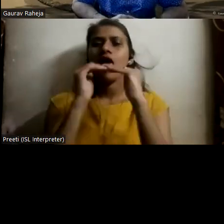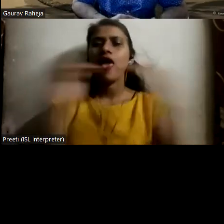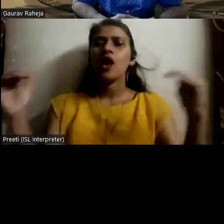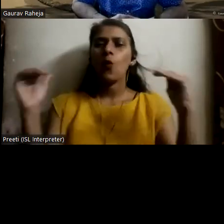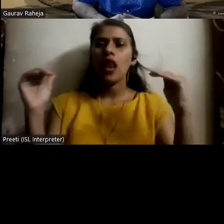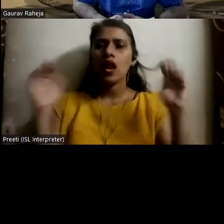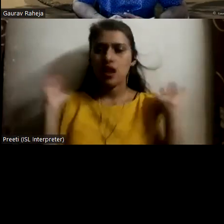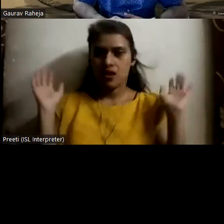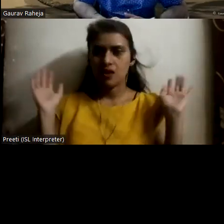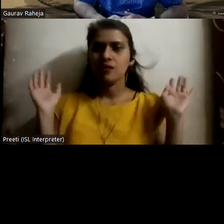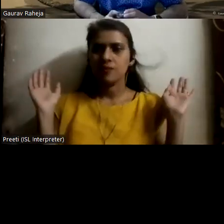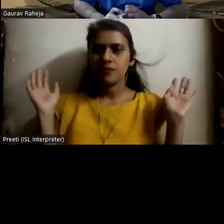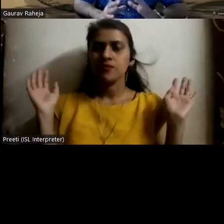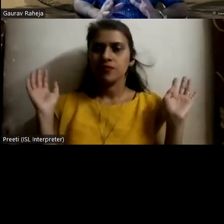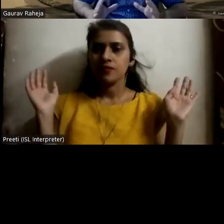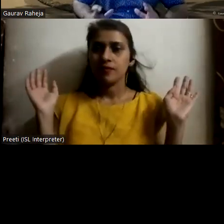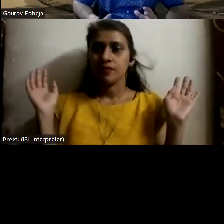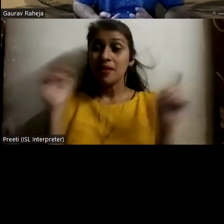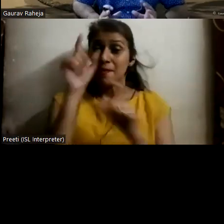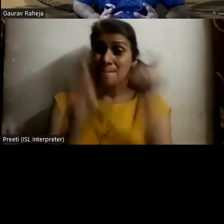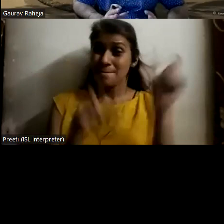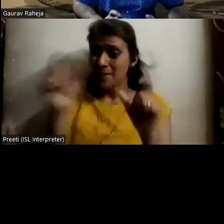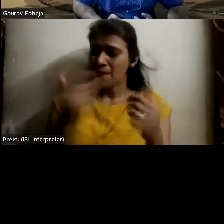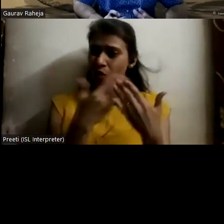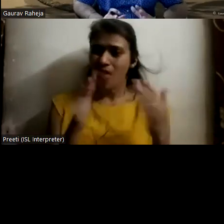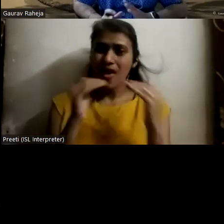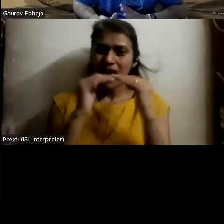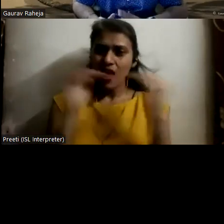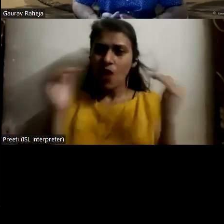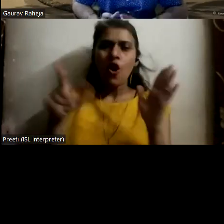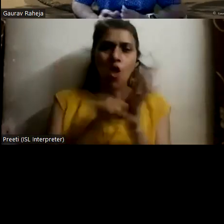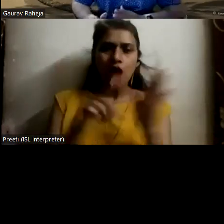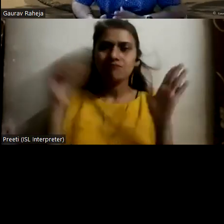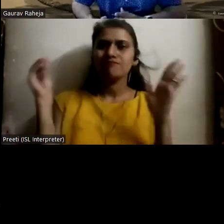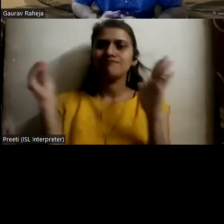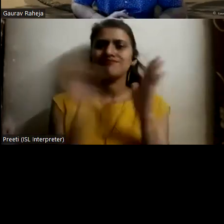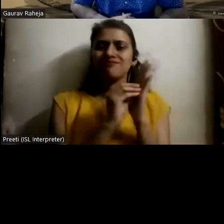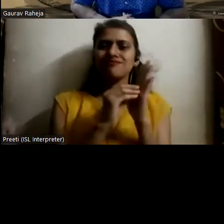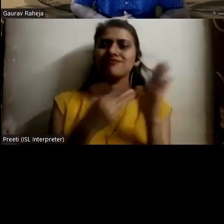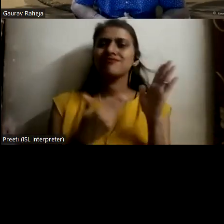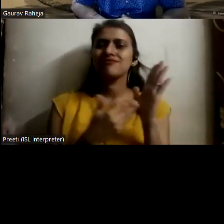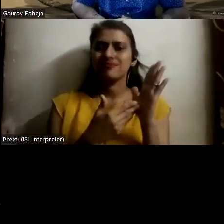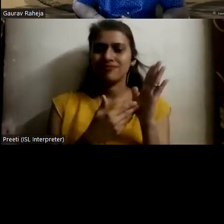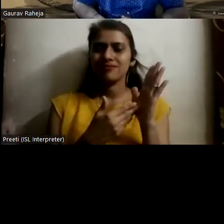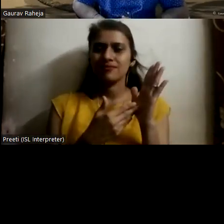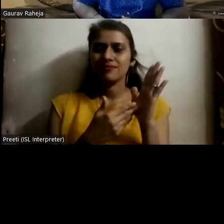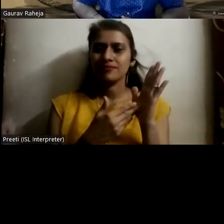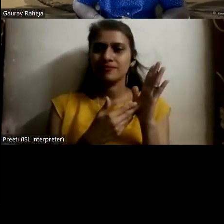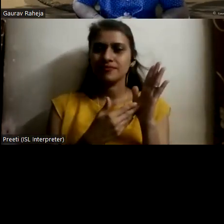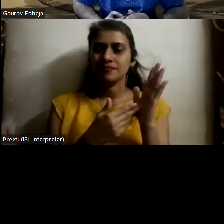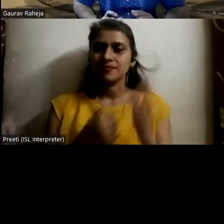manner. Now that is all. But both of these theories, universal design and reasonable accommodation,